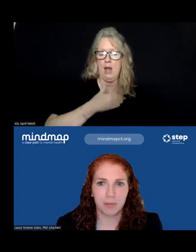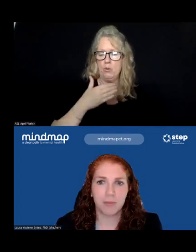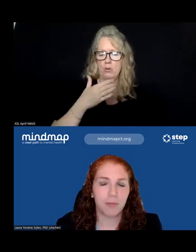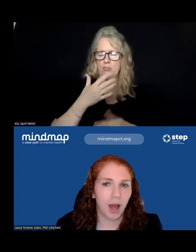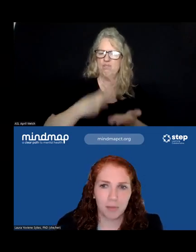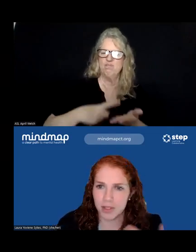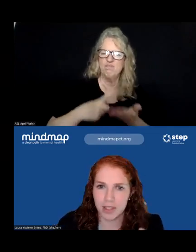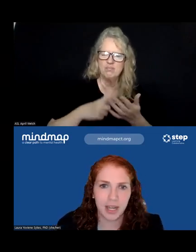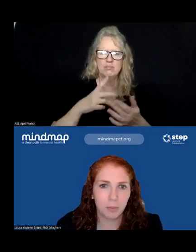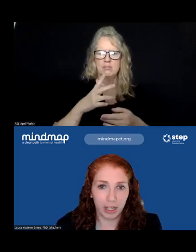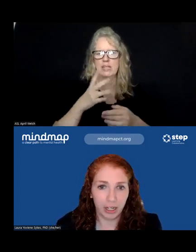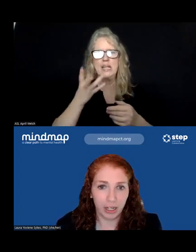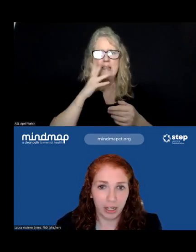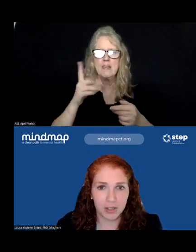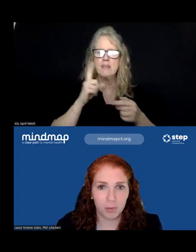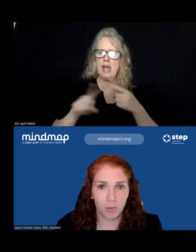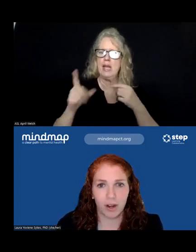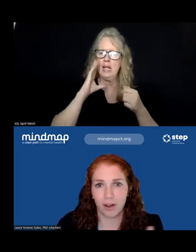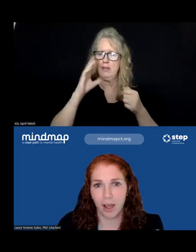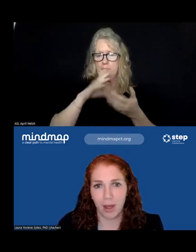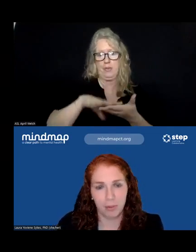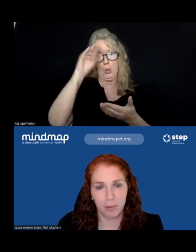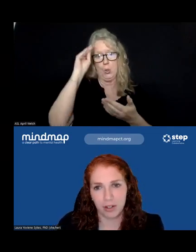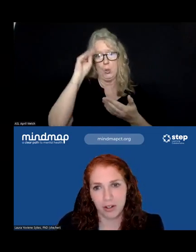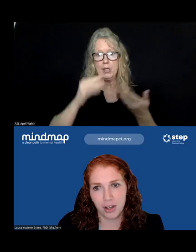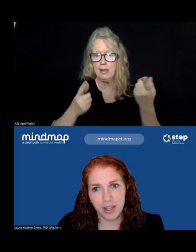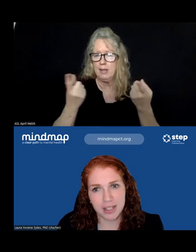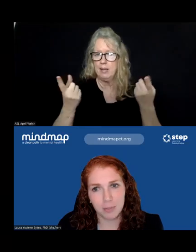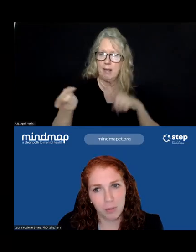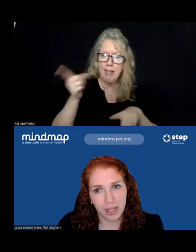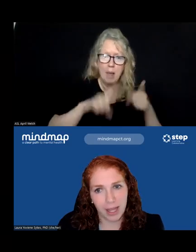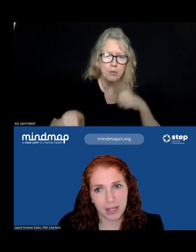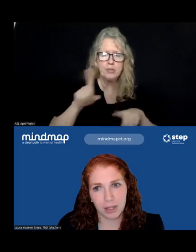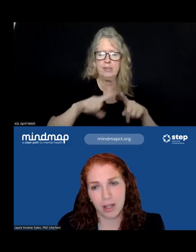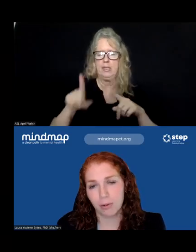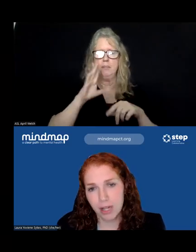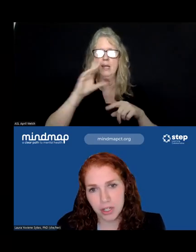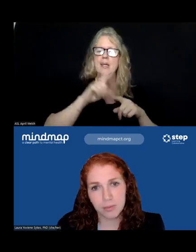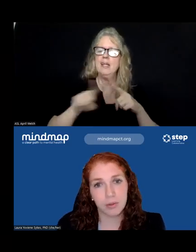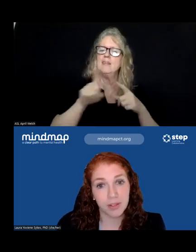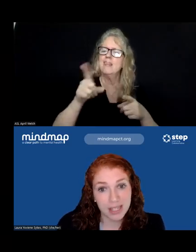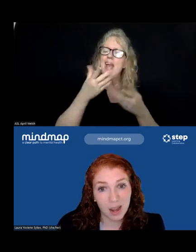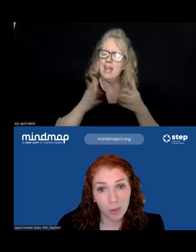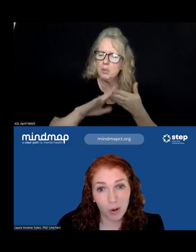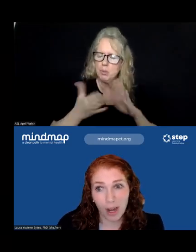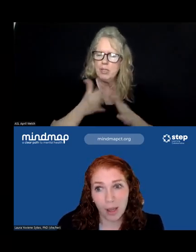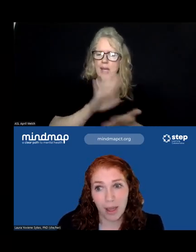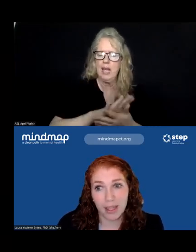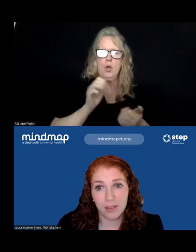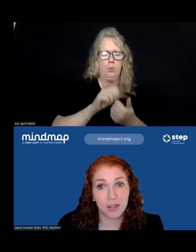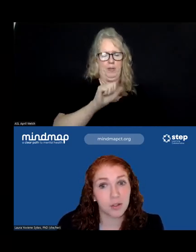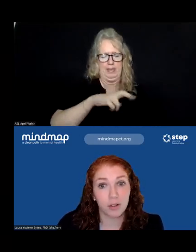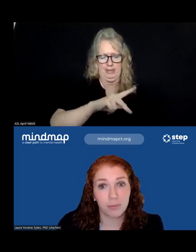is the STEP Learning Collaborative is where I'm the director of, and it's a public academic collaboration between the STEP